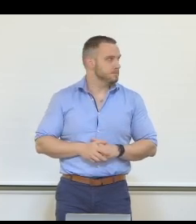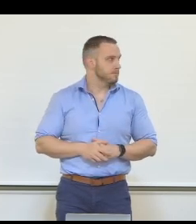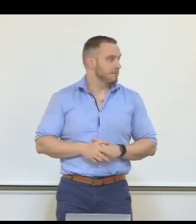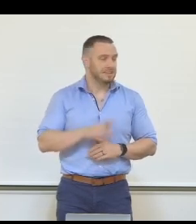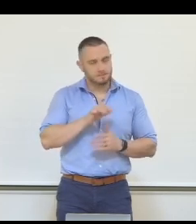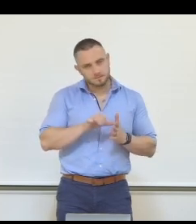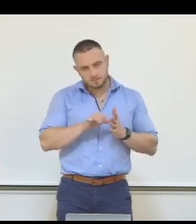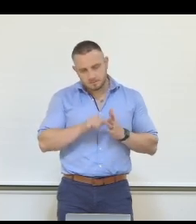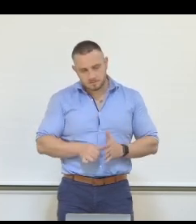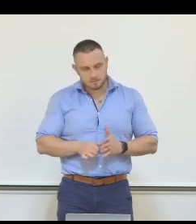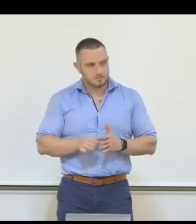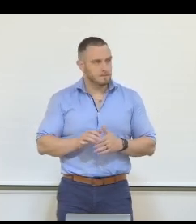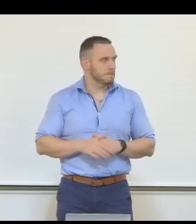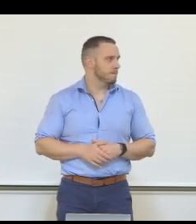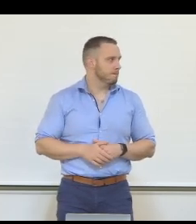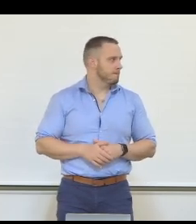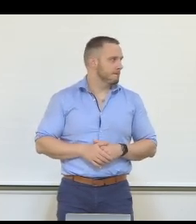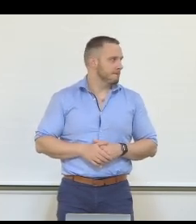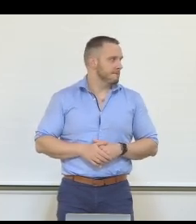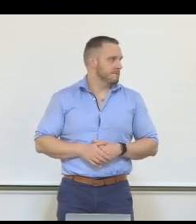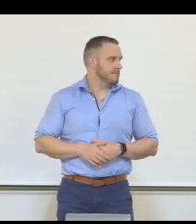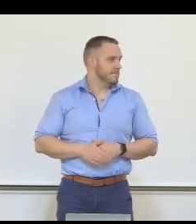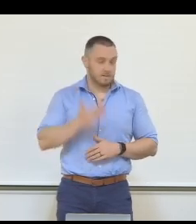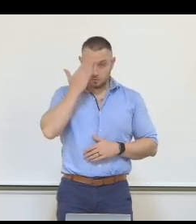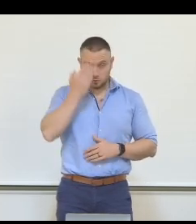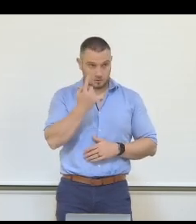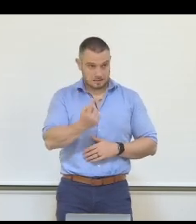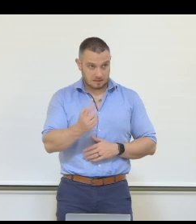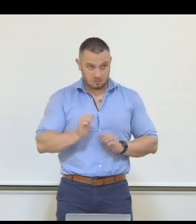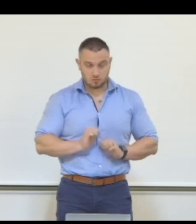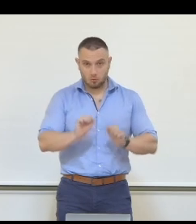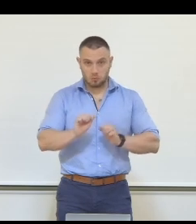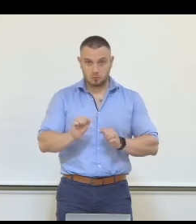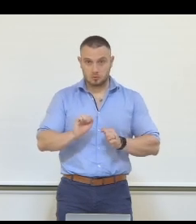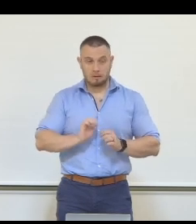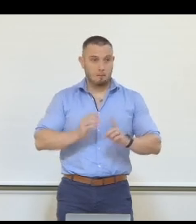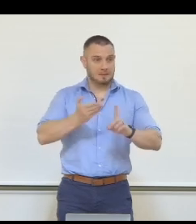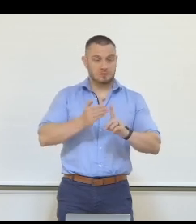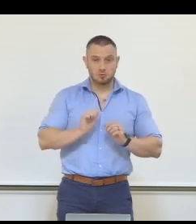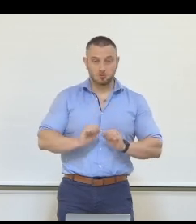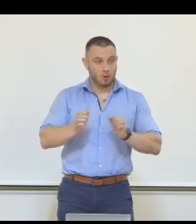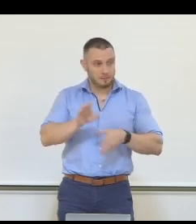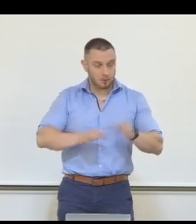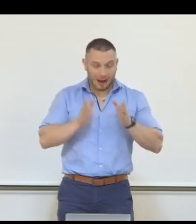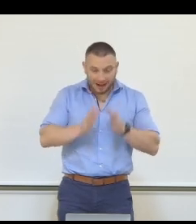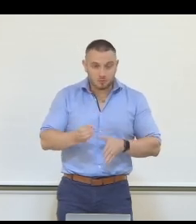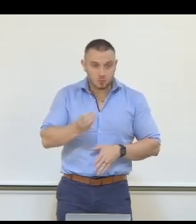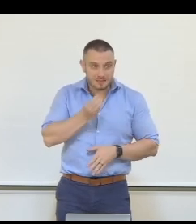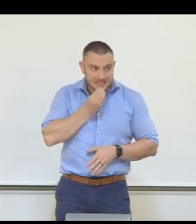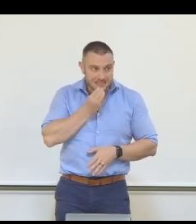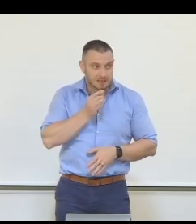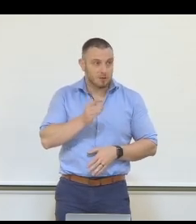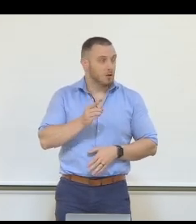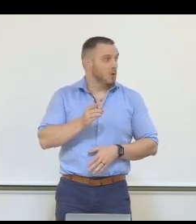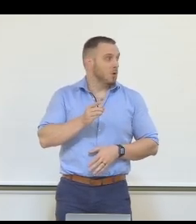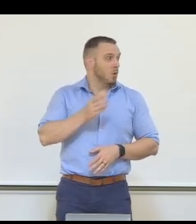hard. I don't know if in your experiments and missions you had to eat something, but when you